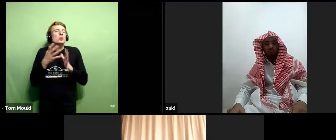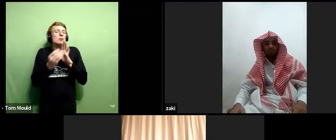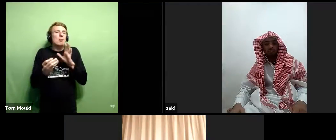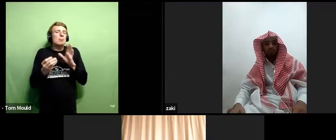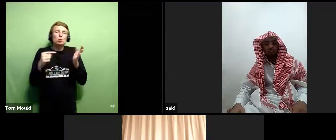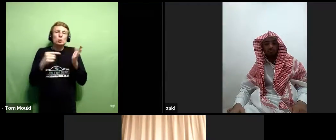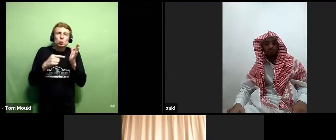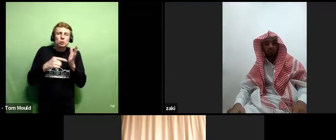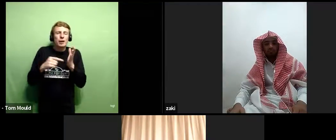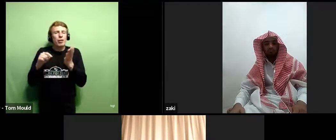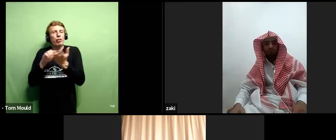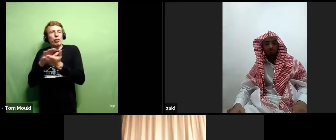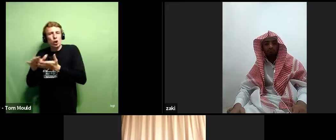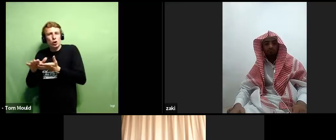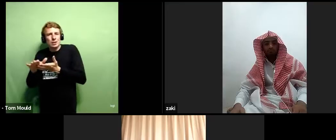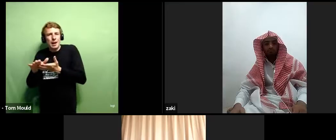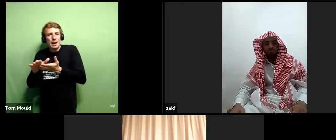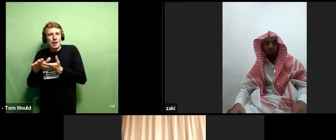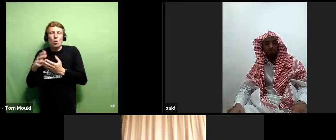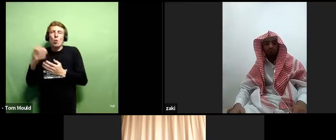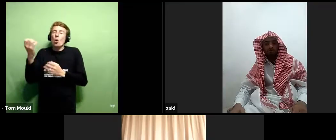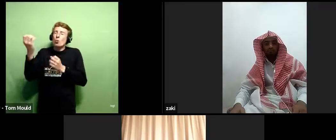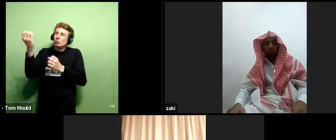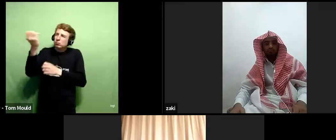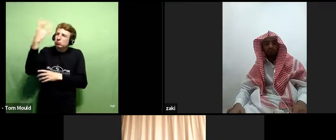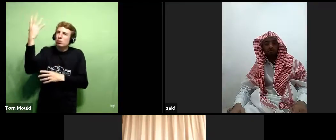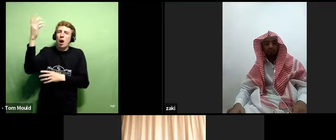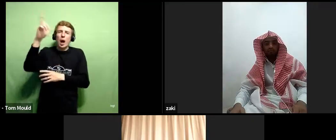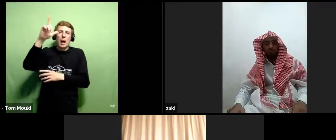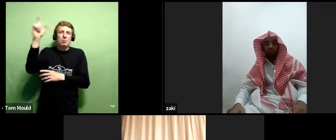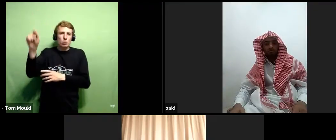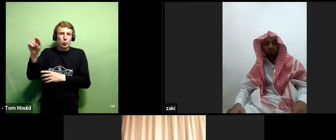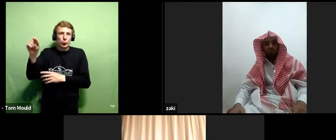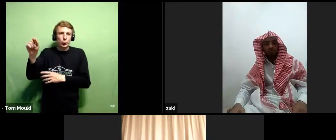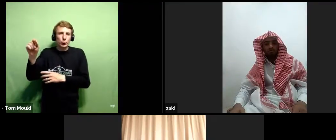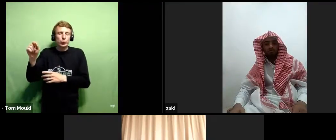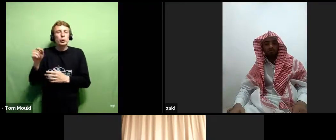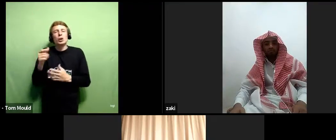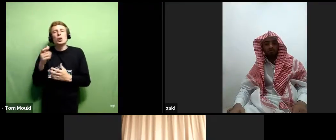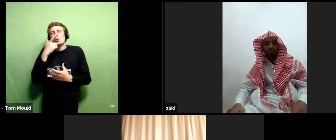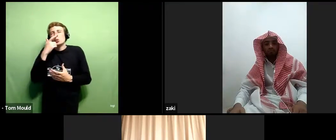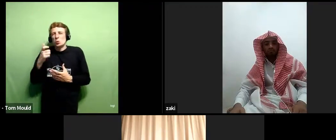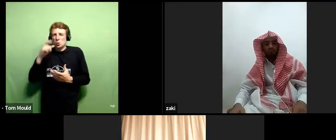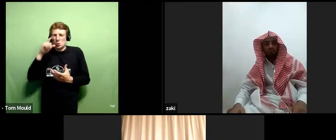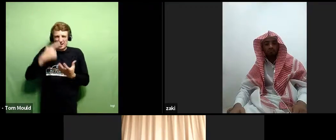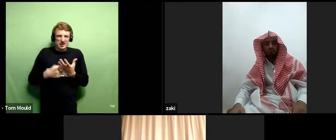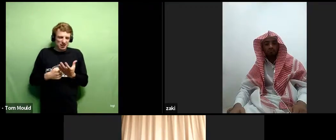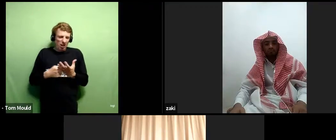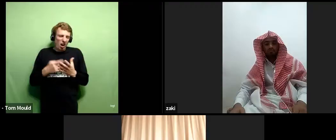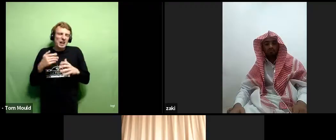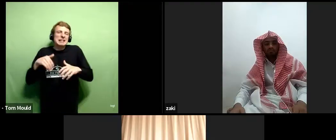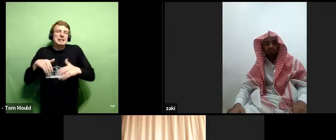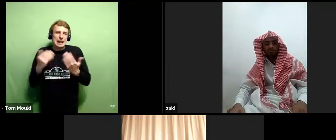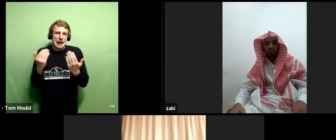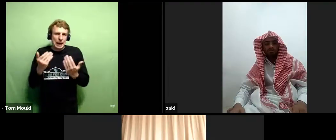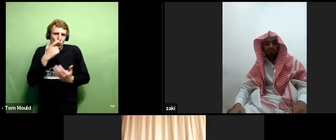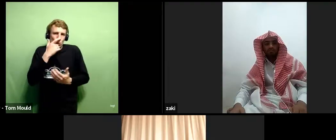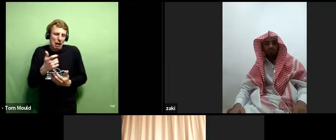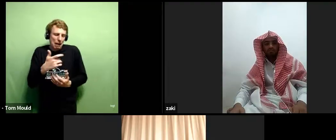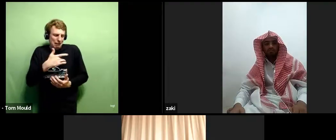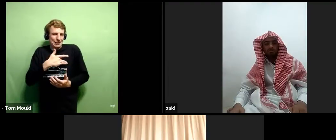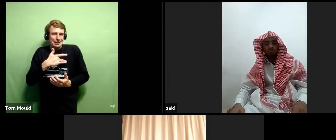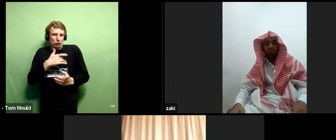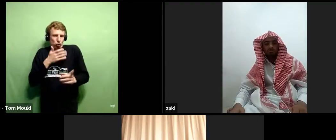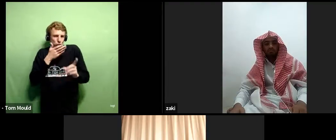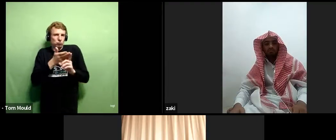is no harm in making the intention during the day for these fasts, with the condition, however,